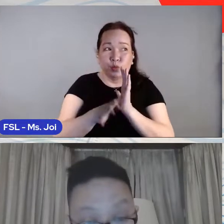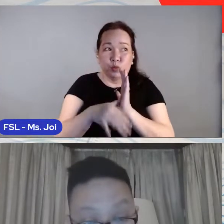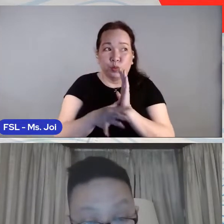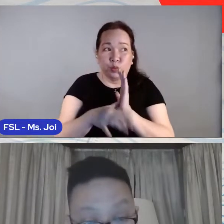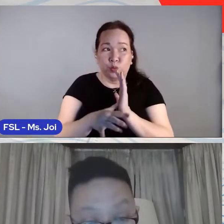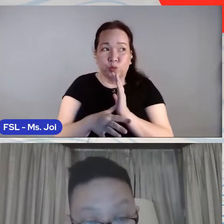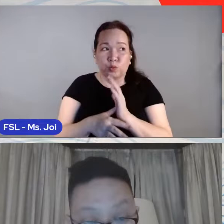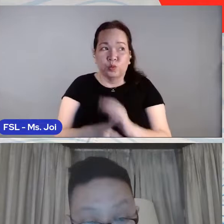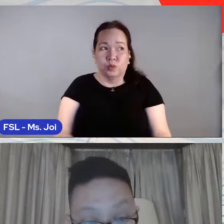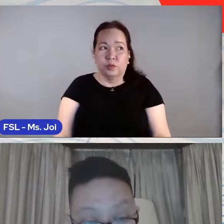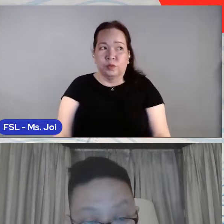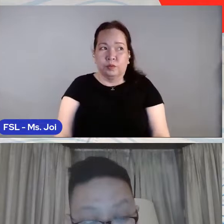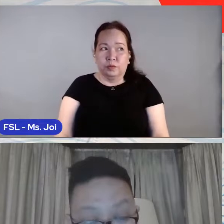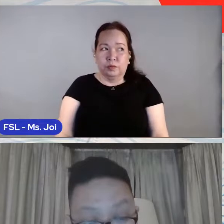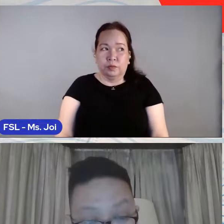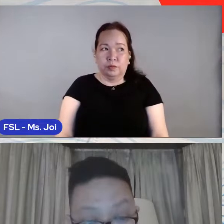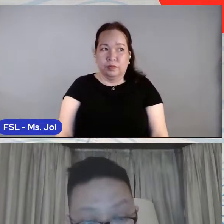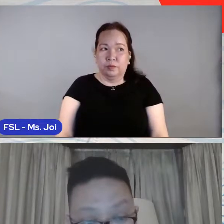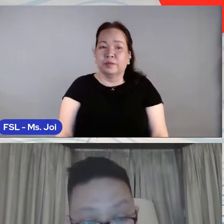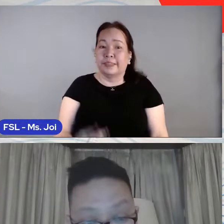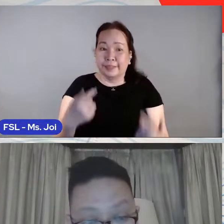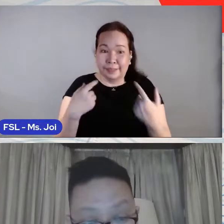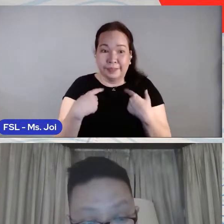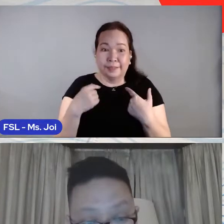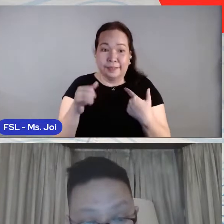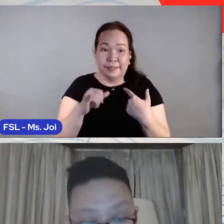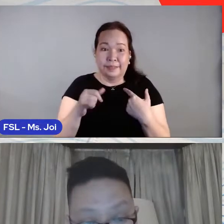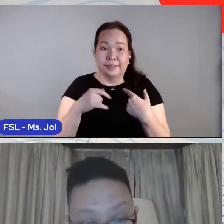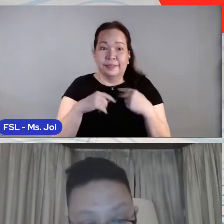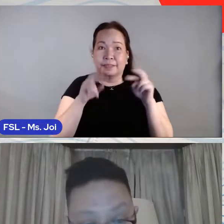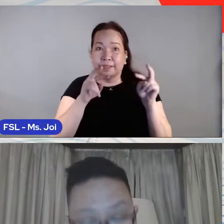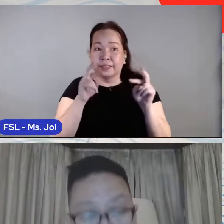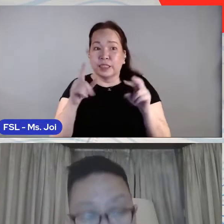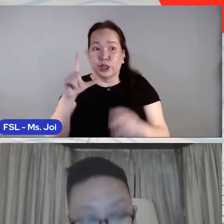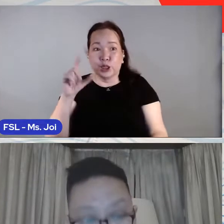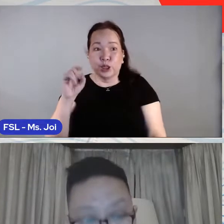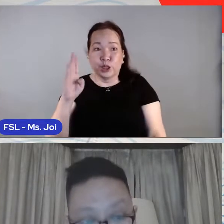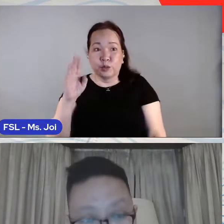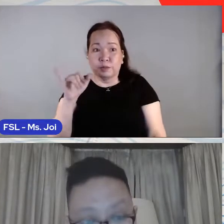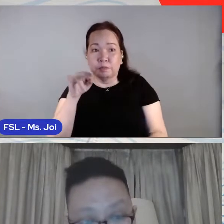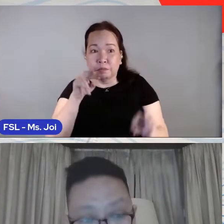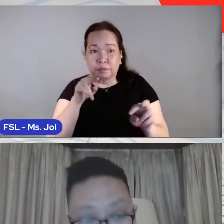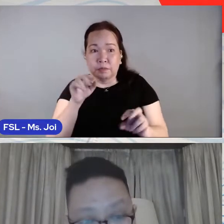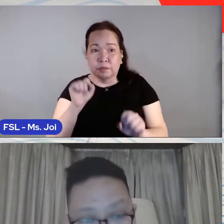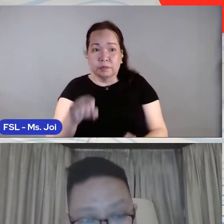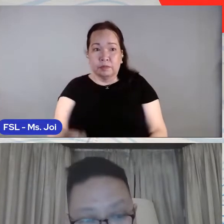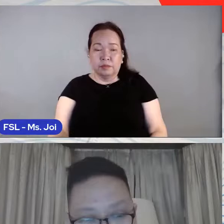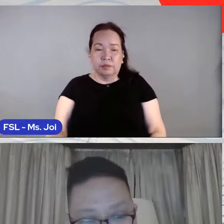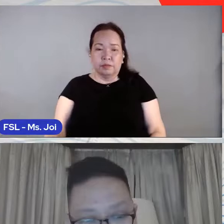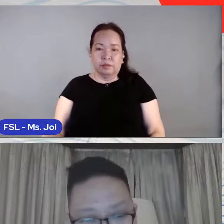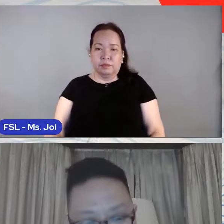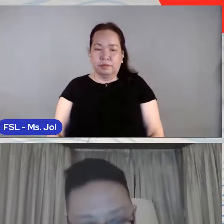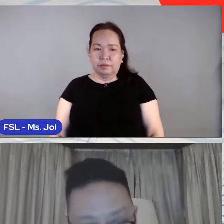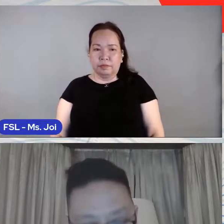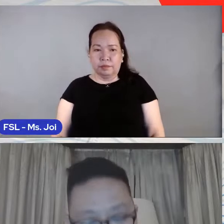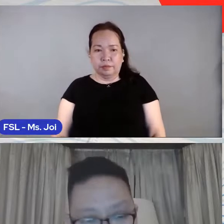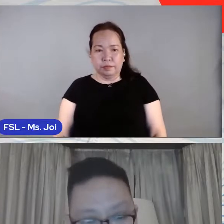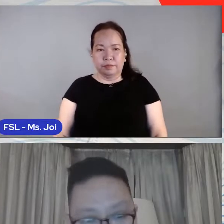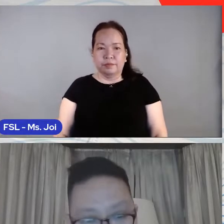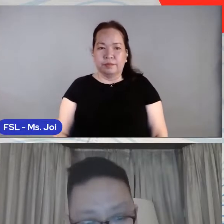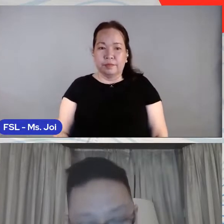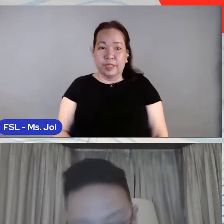of COMELEC. So yun, meron din po tayong viewing room sa lobby ng Diamond. Kung ayaw nyo talaga magpa-antigen test, medyo may trauma kayo